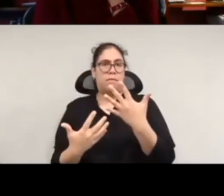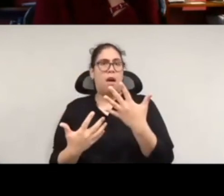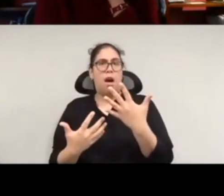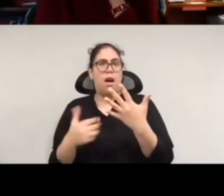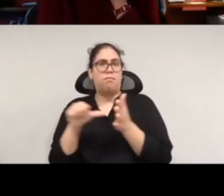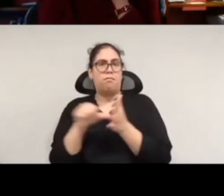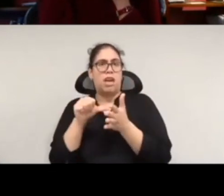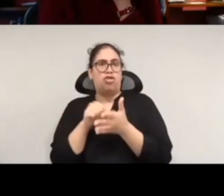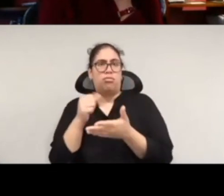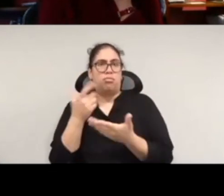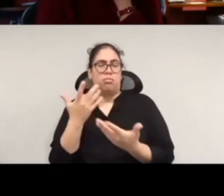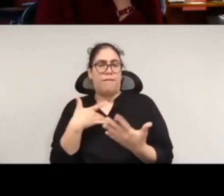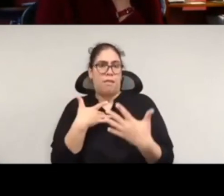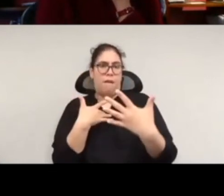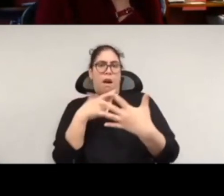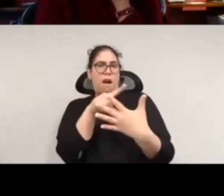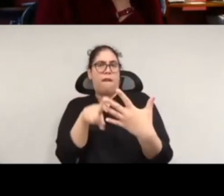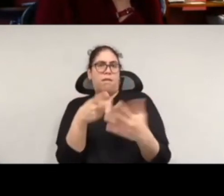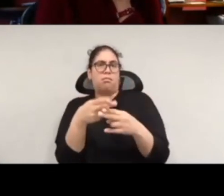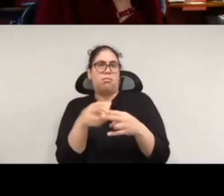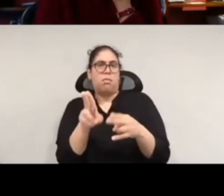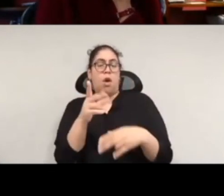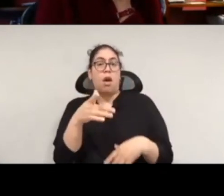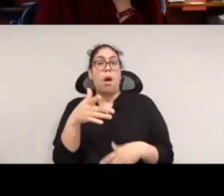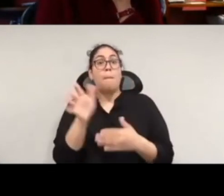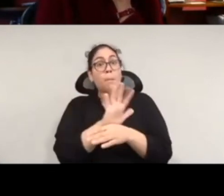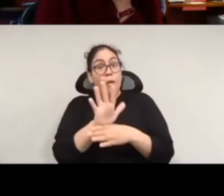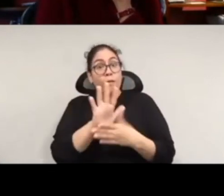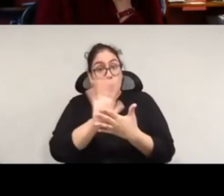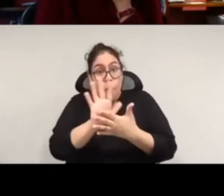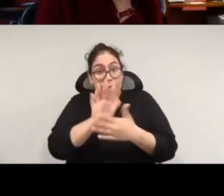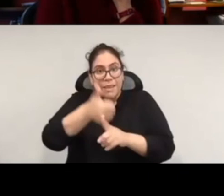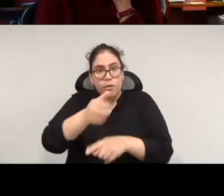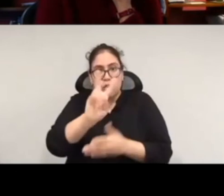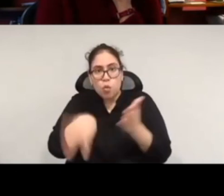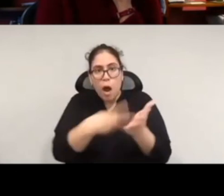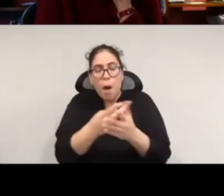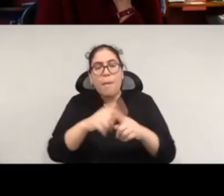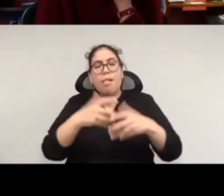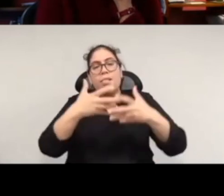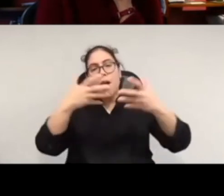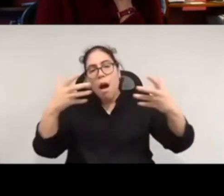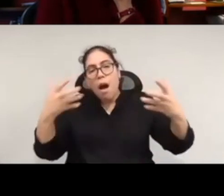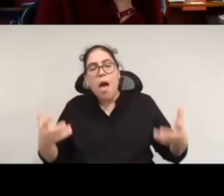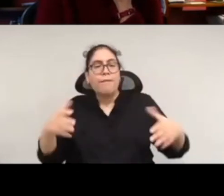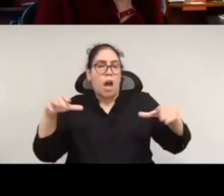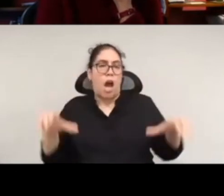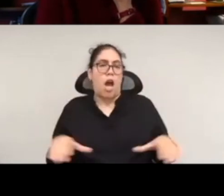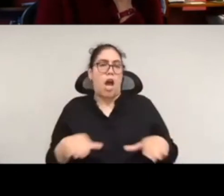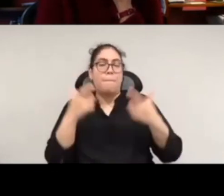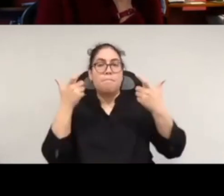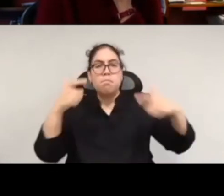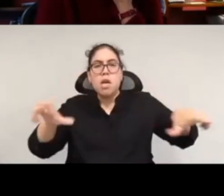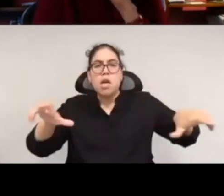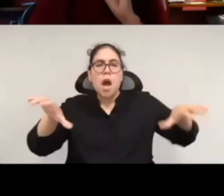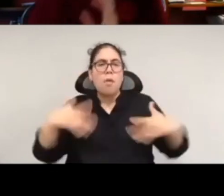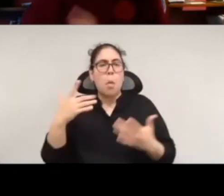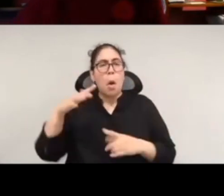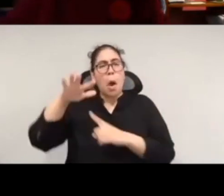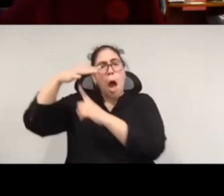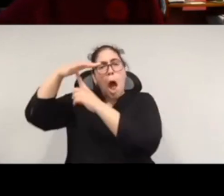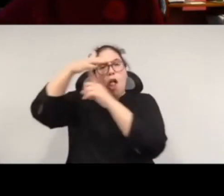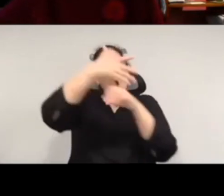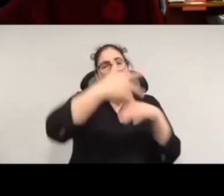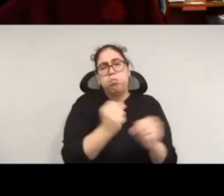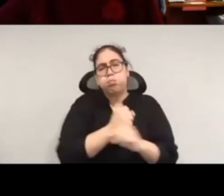little dialogue. It was almost 2 hours long. And there was a lot of action, and it was big action. There were helicopters,